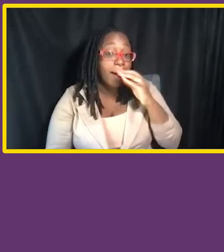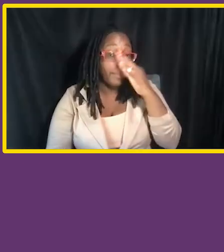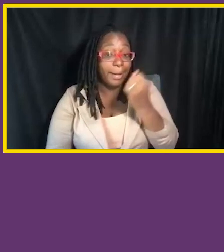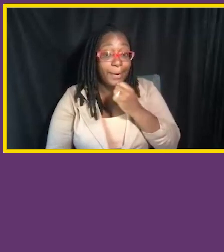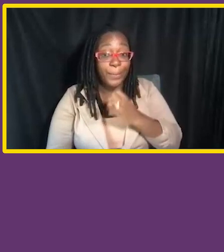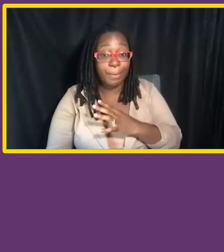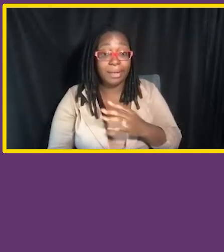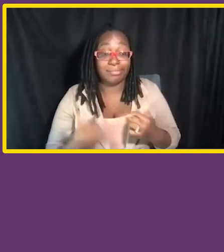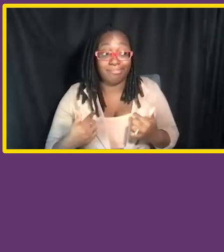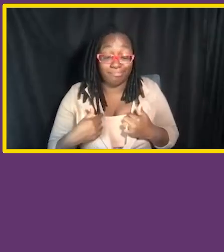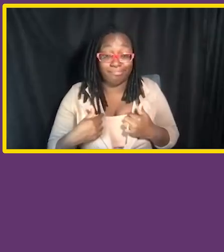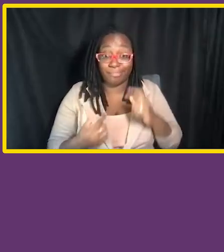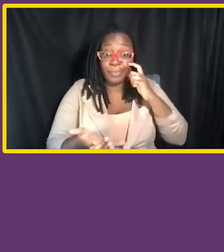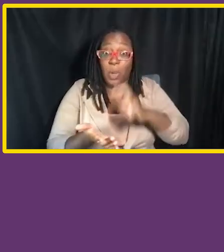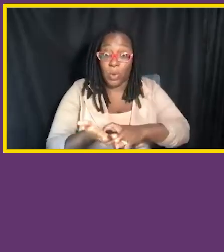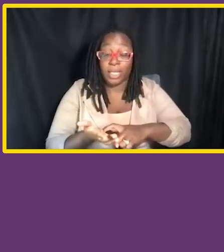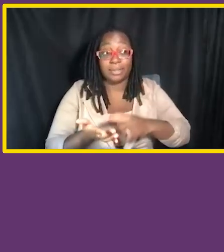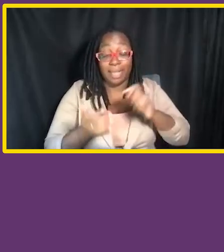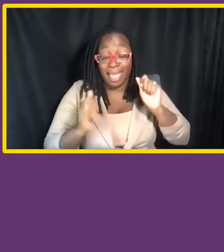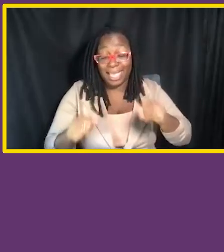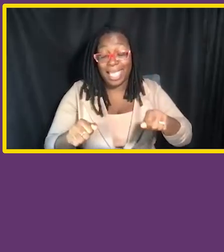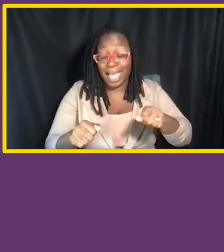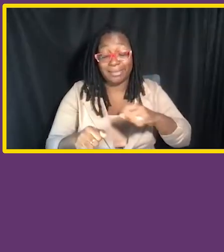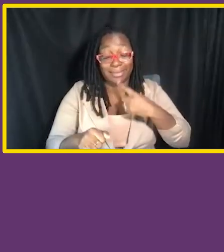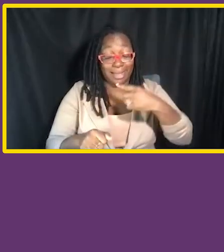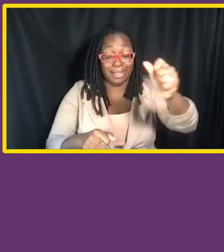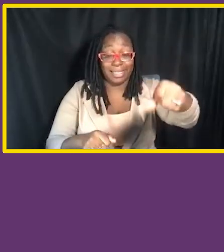to, it's an adjacent, or it's just a constant,